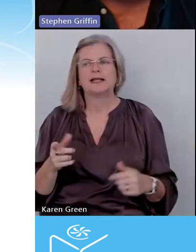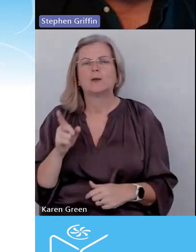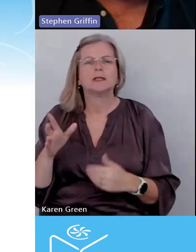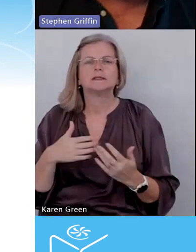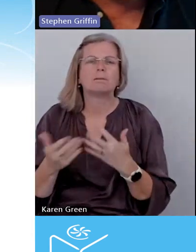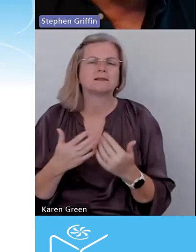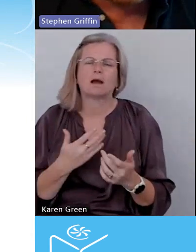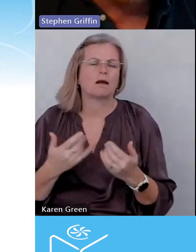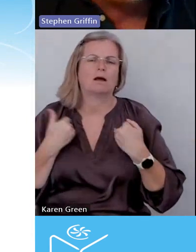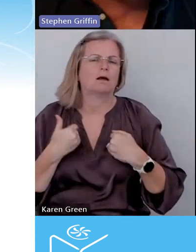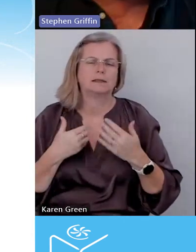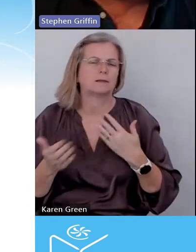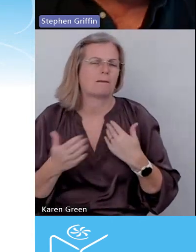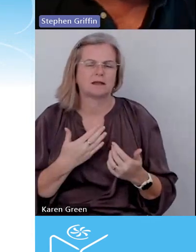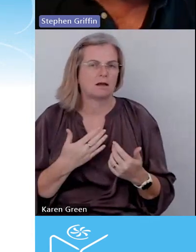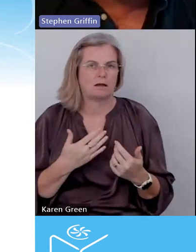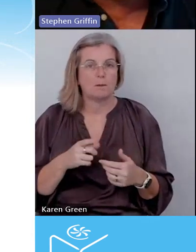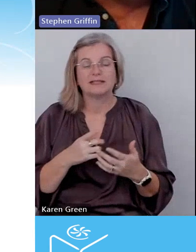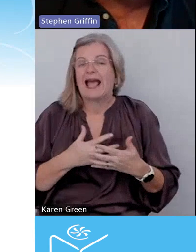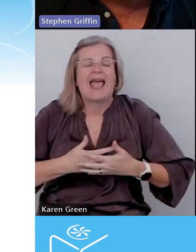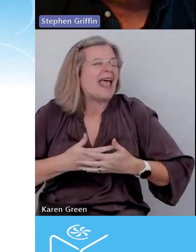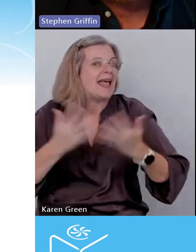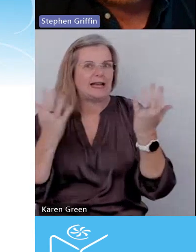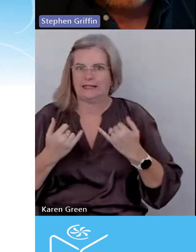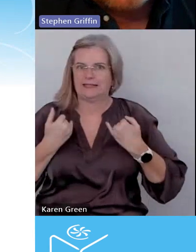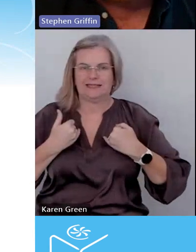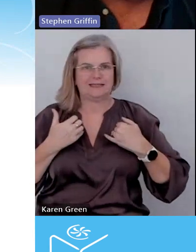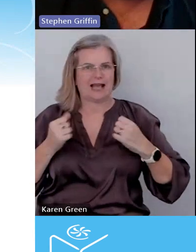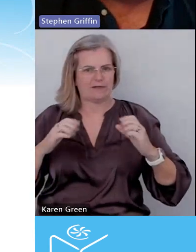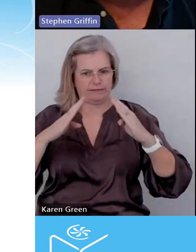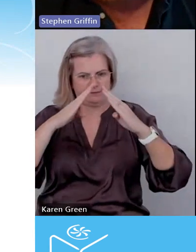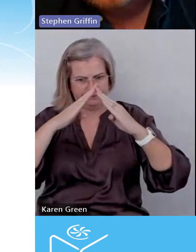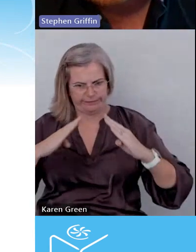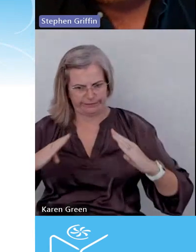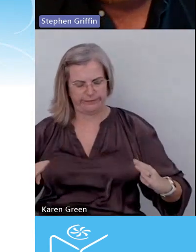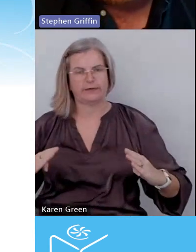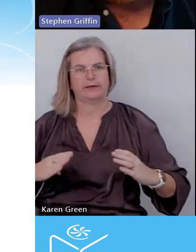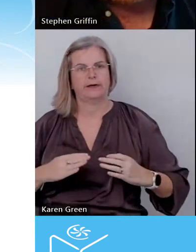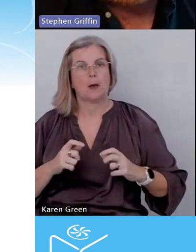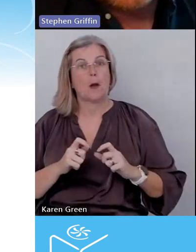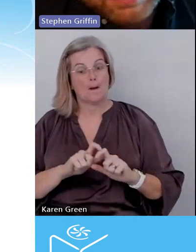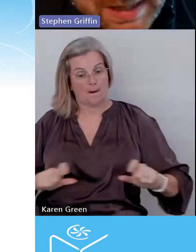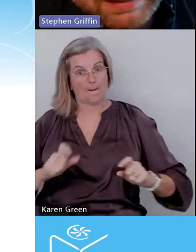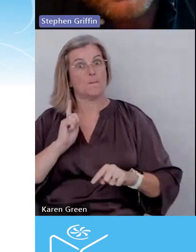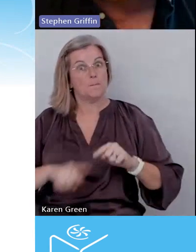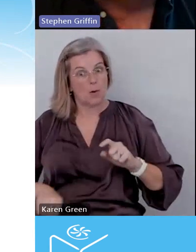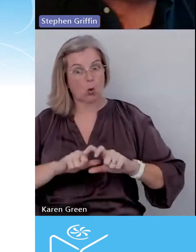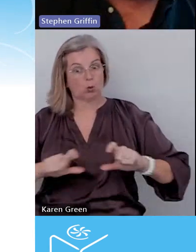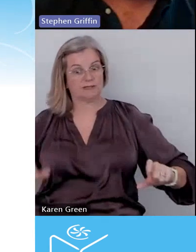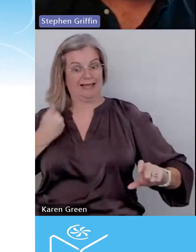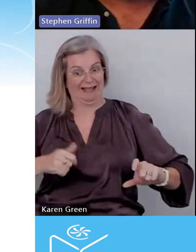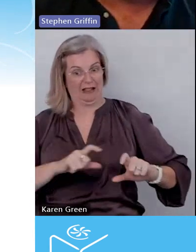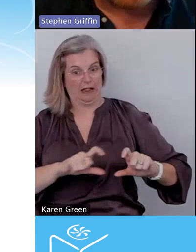disease has what we can call a pyramid of severity. The majority of cases don't cause that many